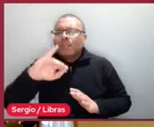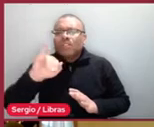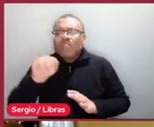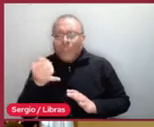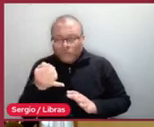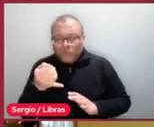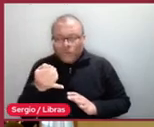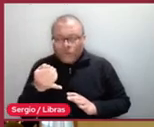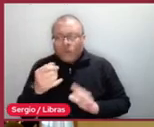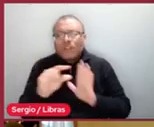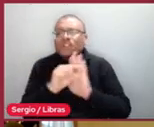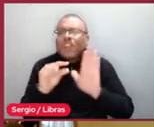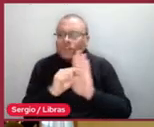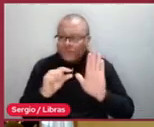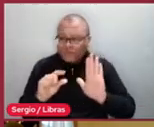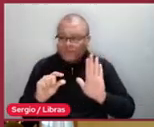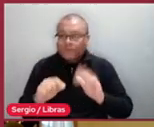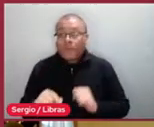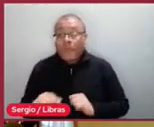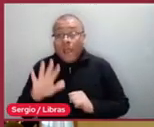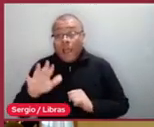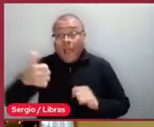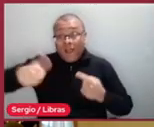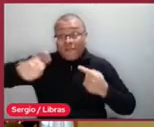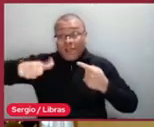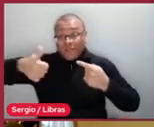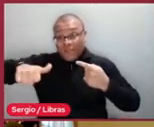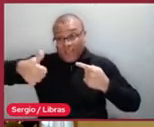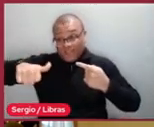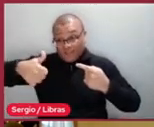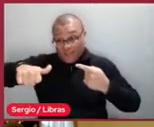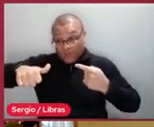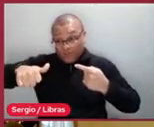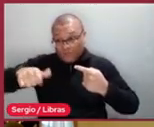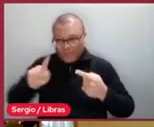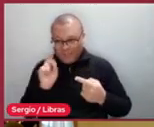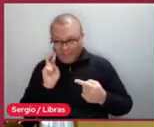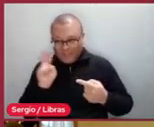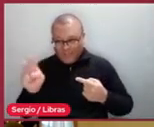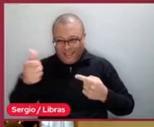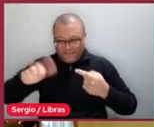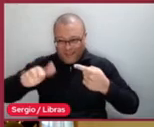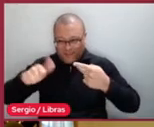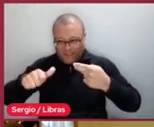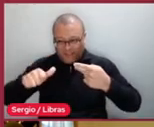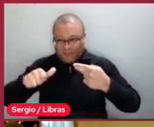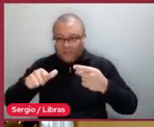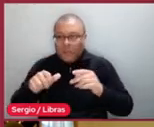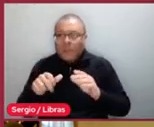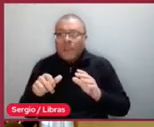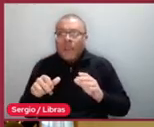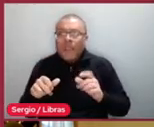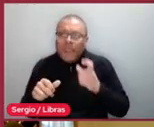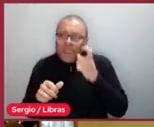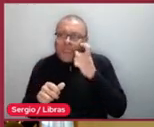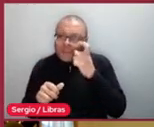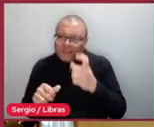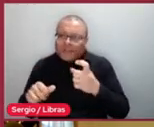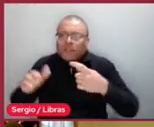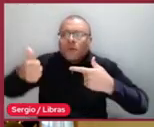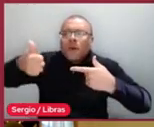And validation is validating presence of name and numericality of age. This is quite interesting because